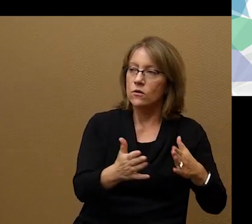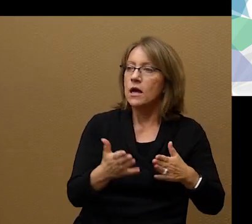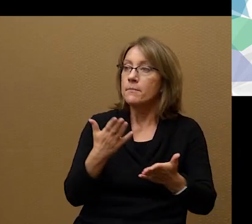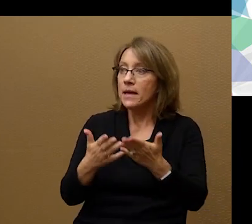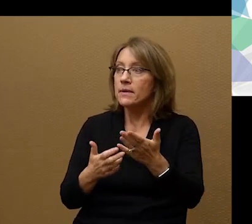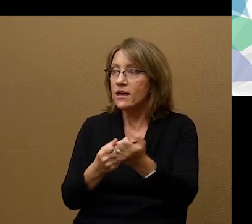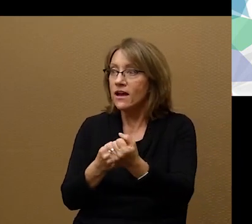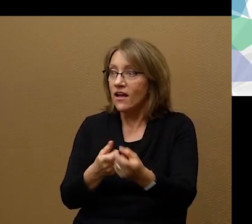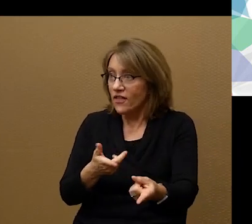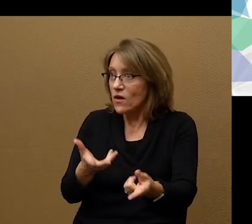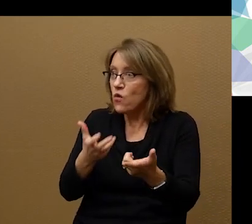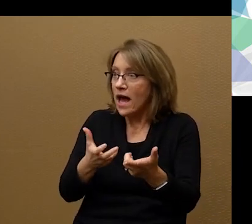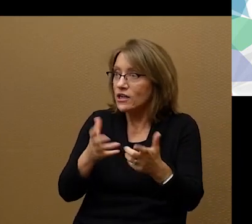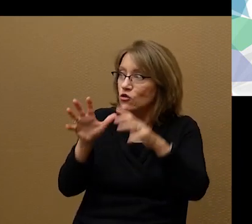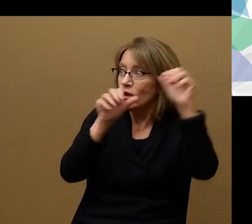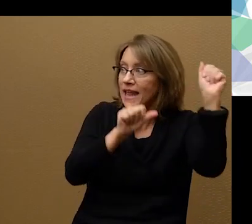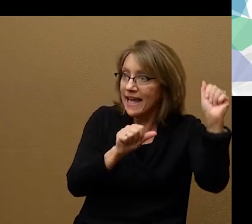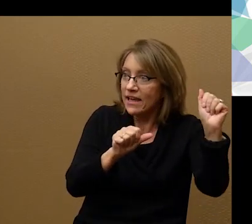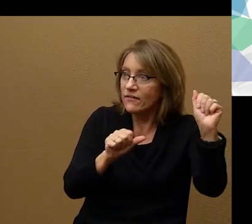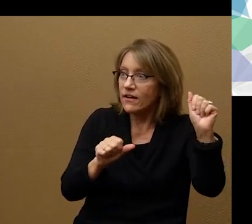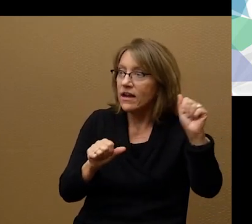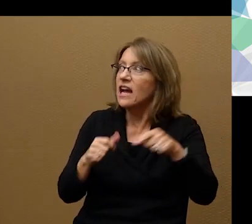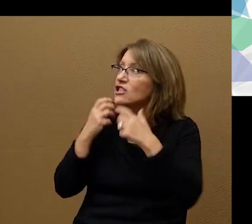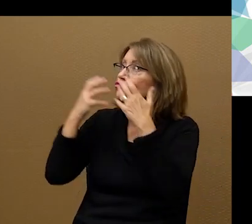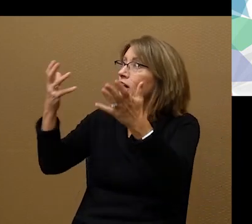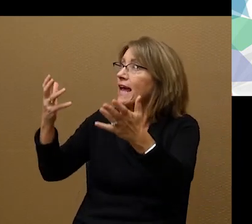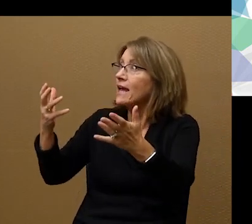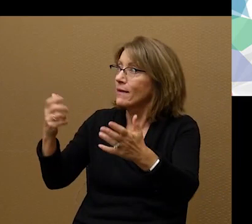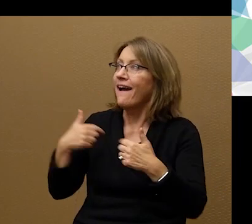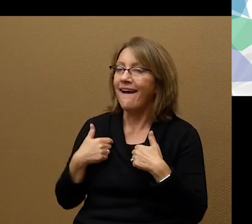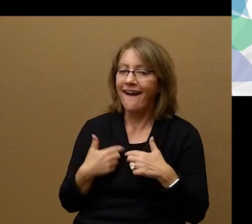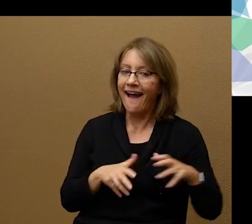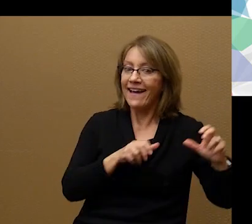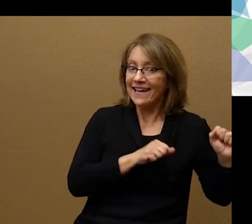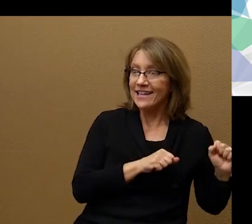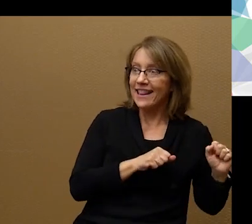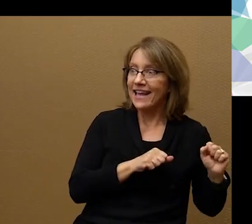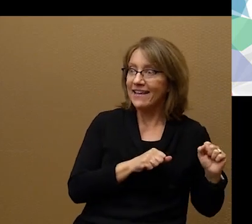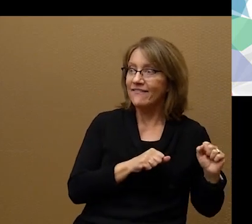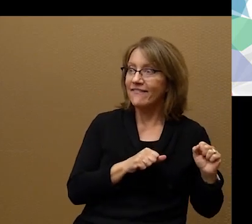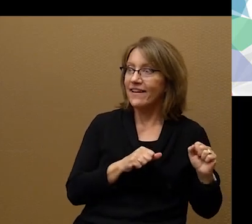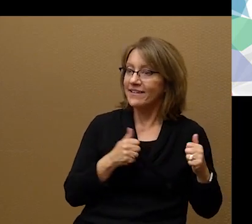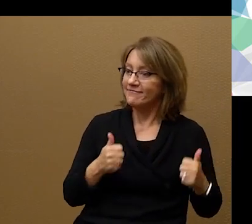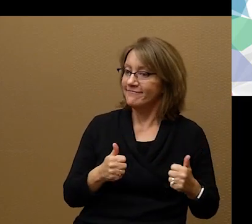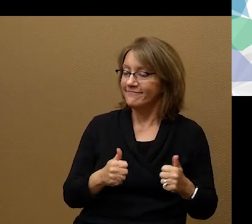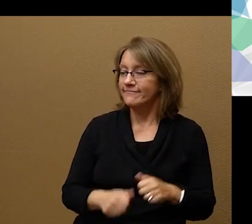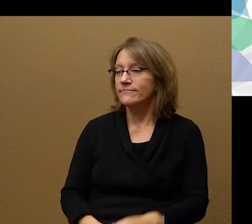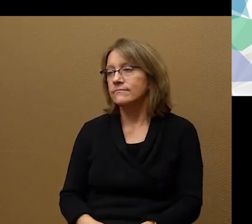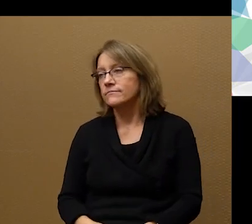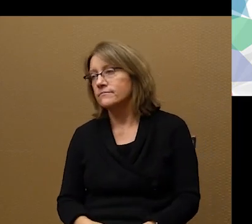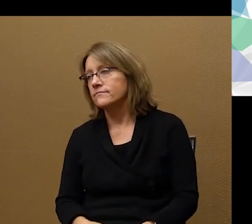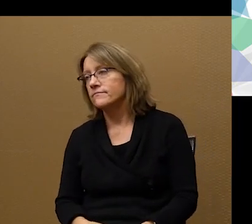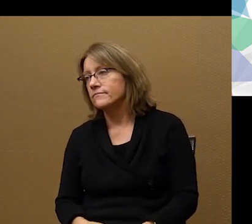were looking for. They were looking to escape, now they're screaming, and now they get to escape.